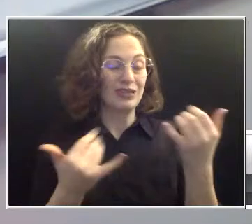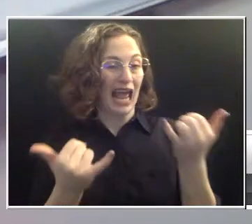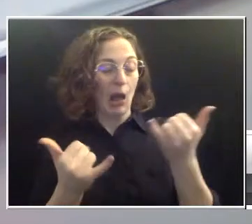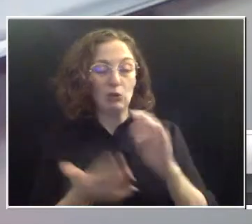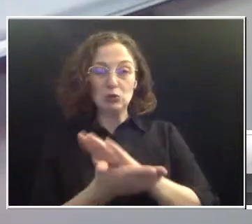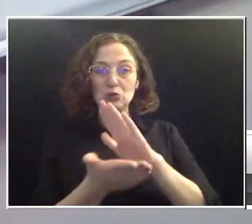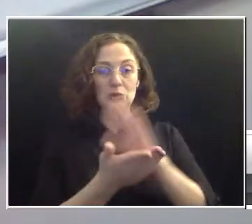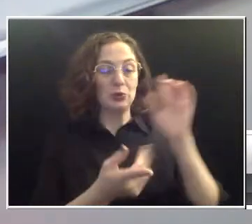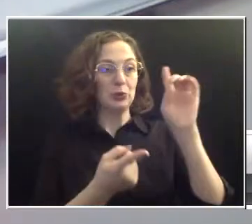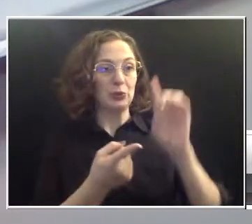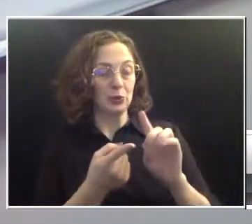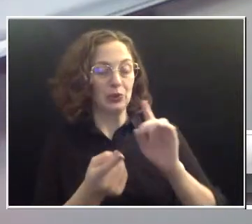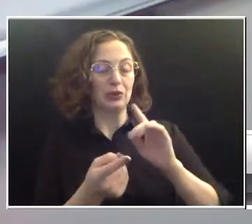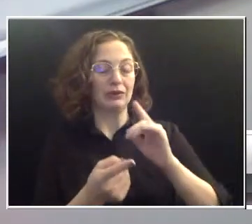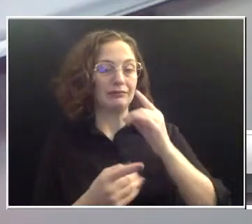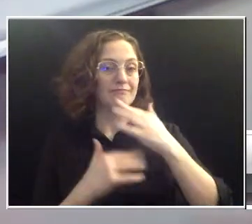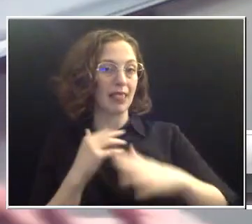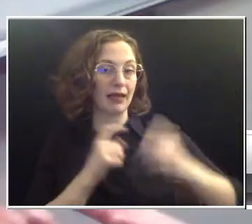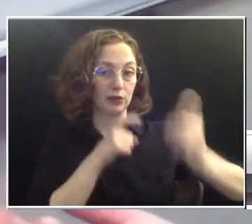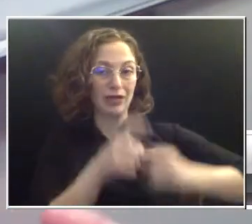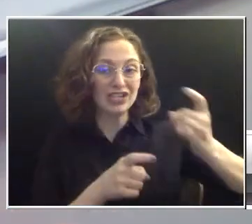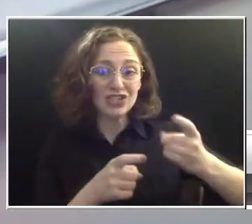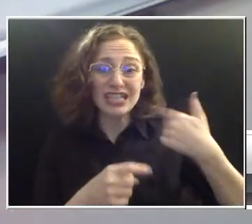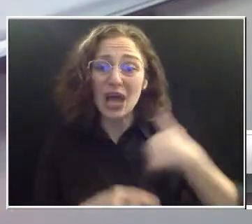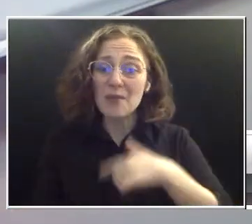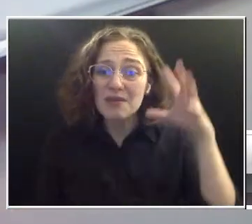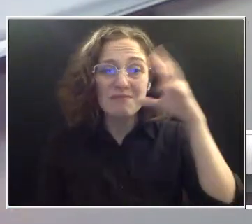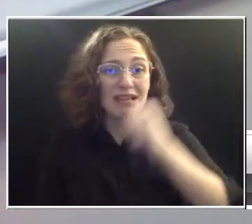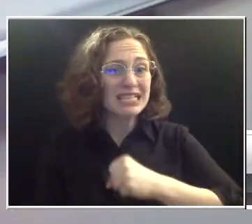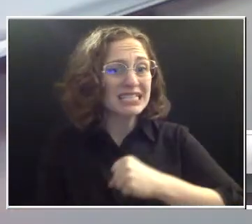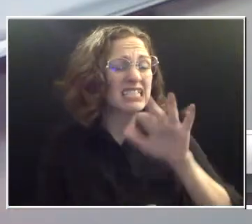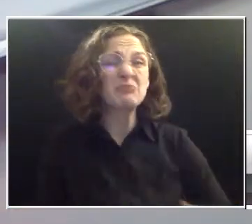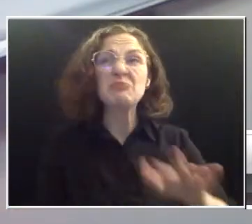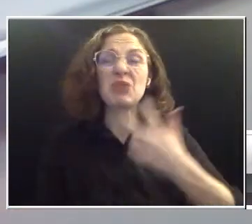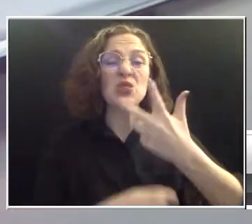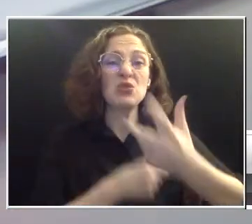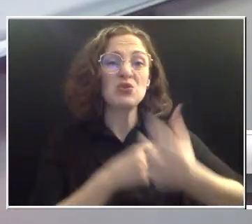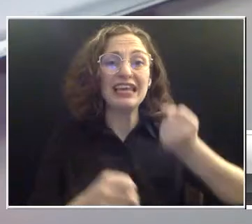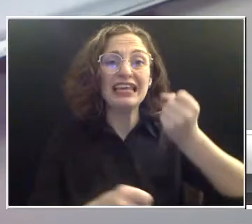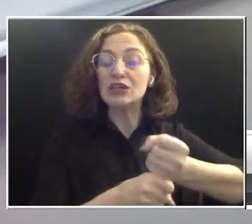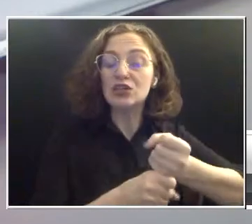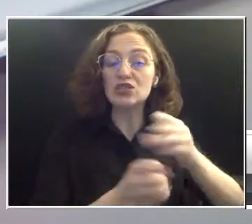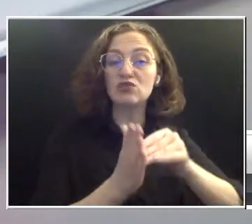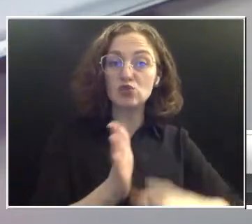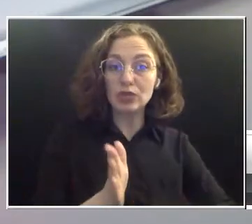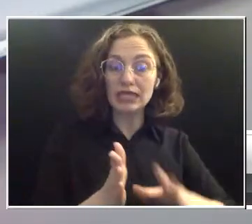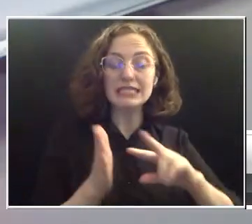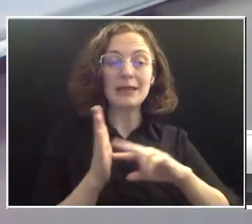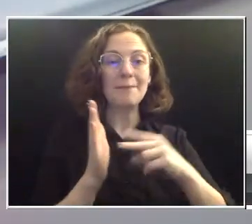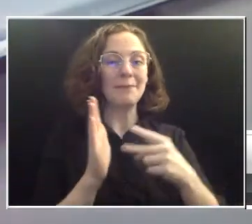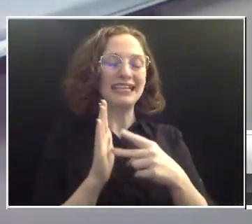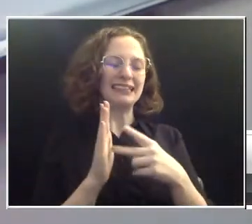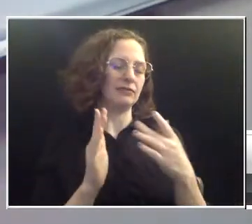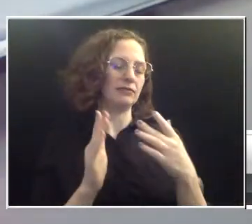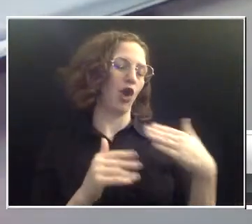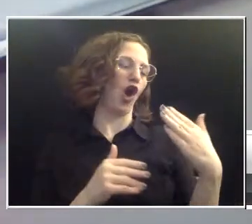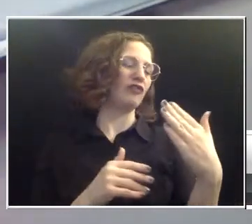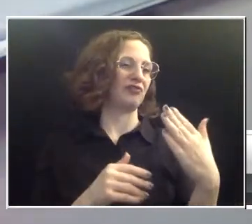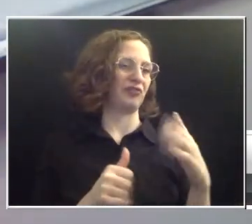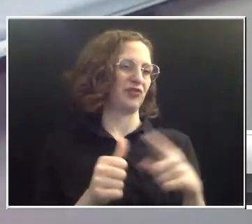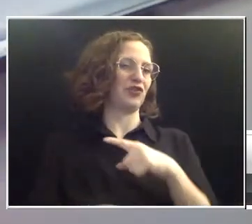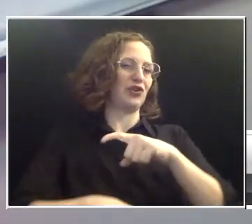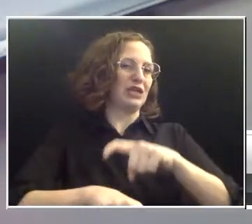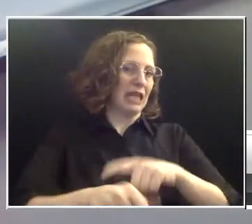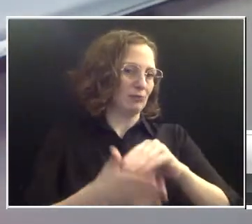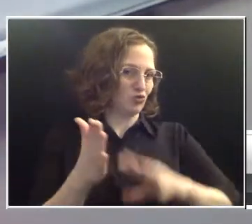very first time at their school blood drive, we missed out on getting to introduce that to them. So unfortunately, what we're seeing now is that blood